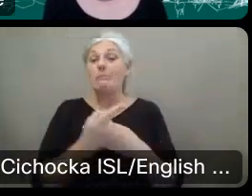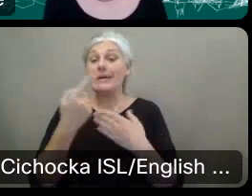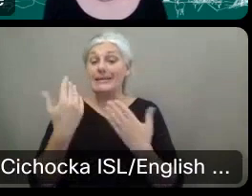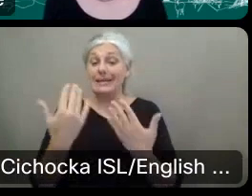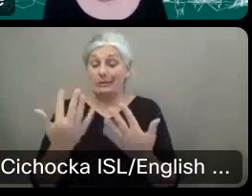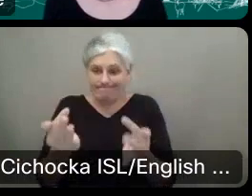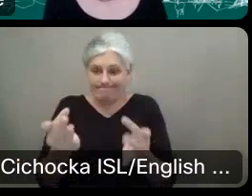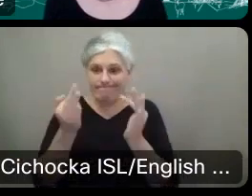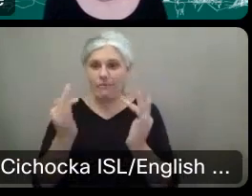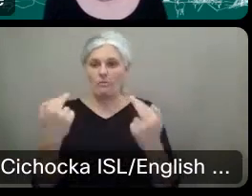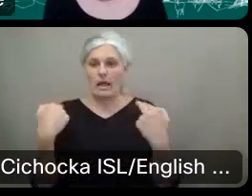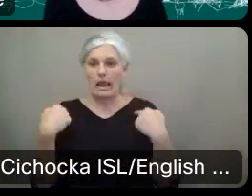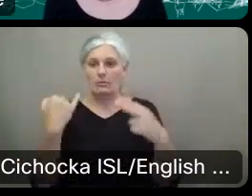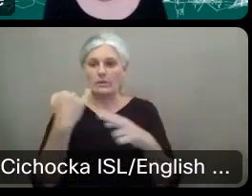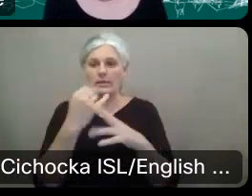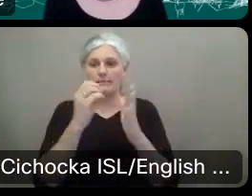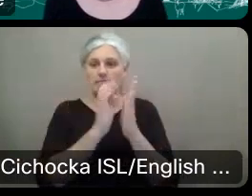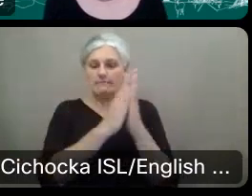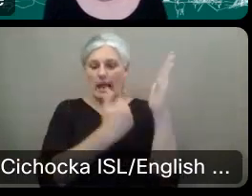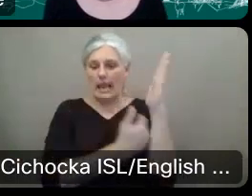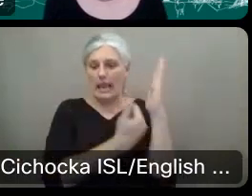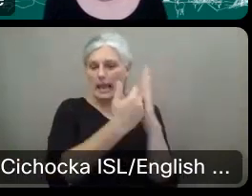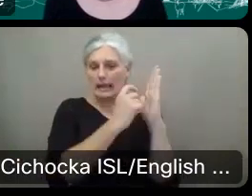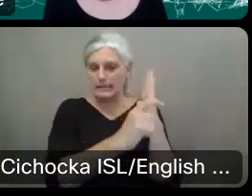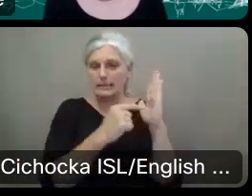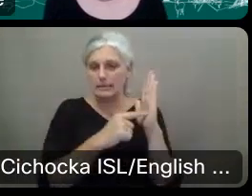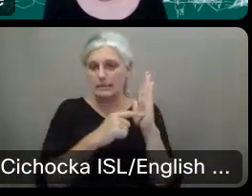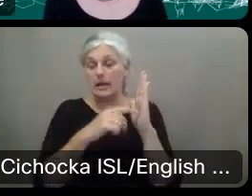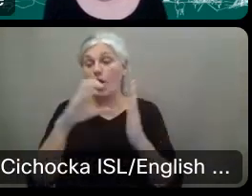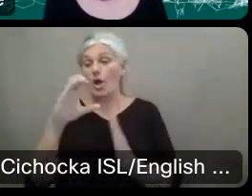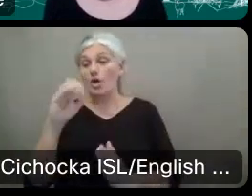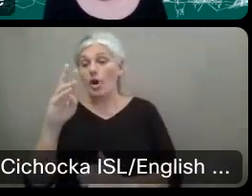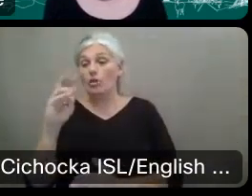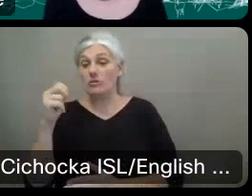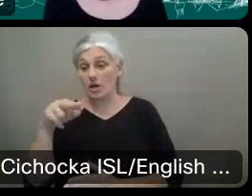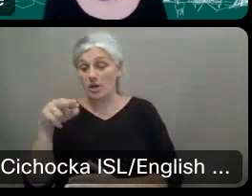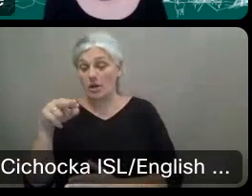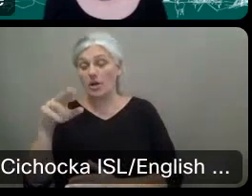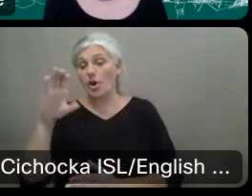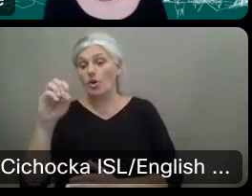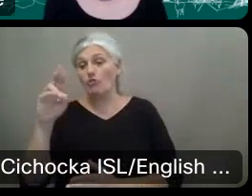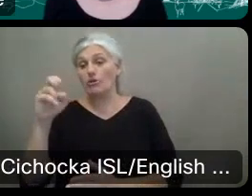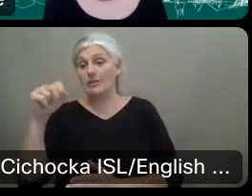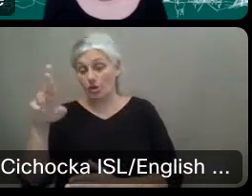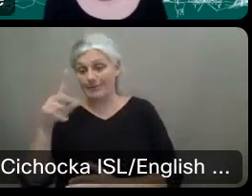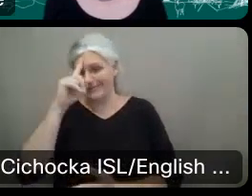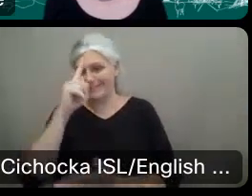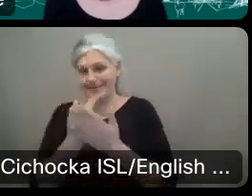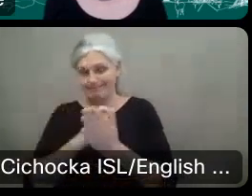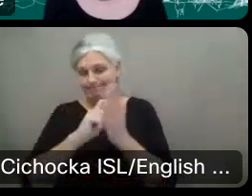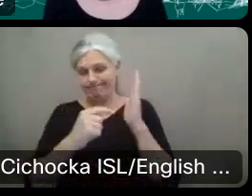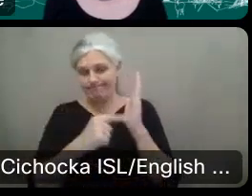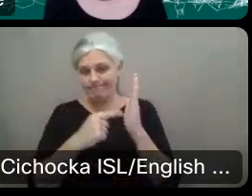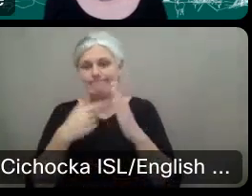this legislation. But the bottom line is the coroner makes that determination, which is why that kind of opening statement that I